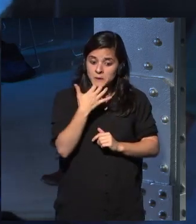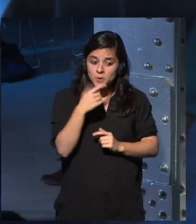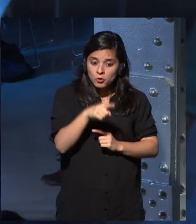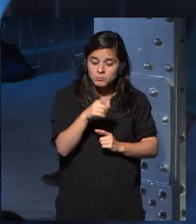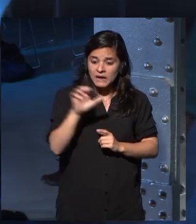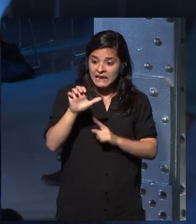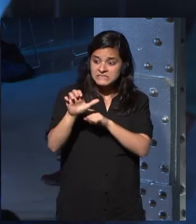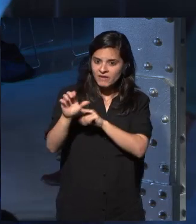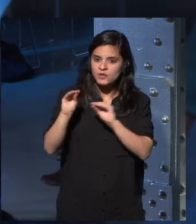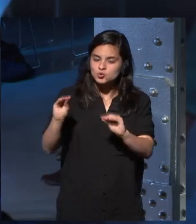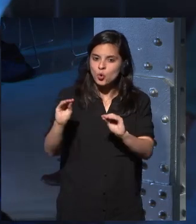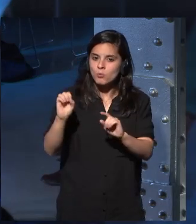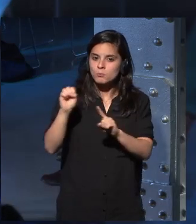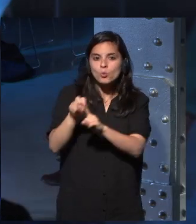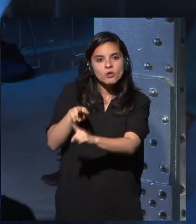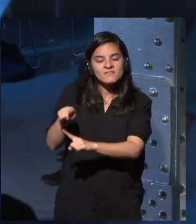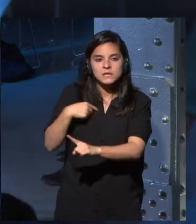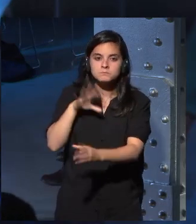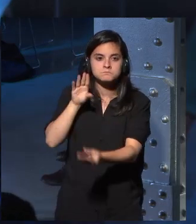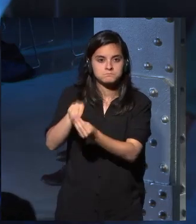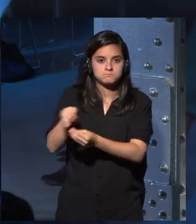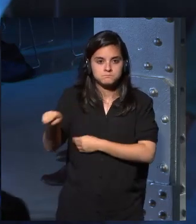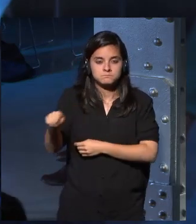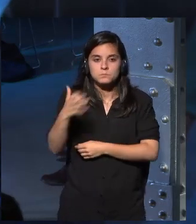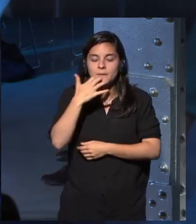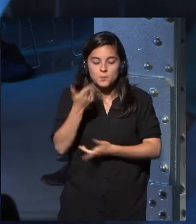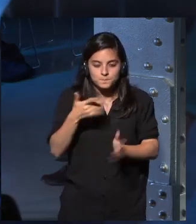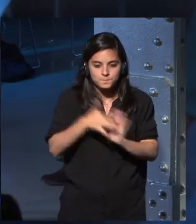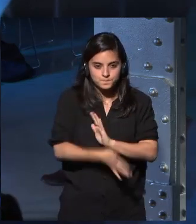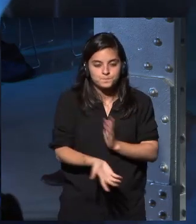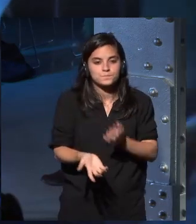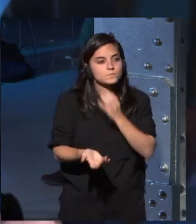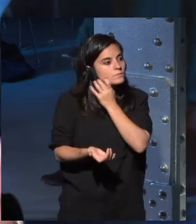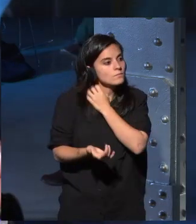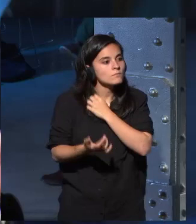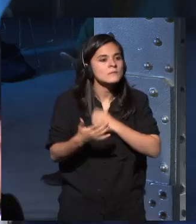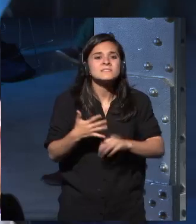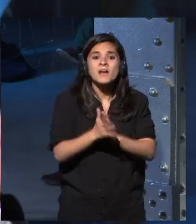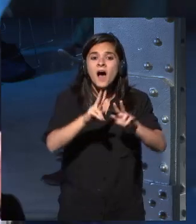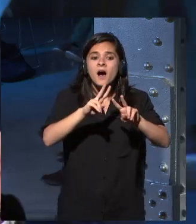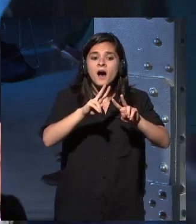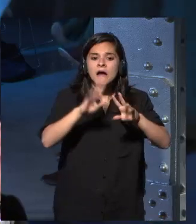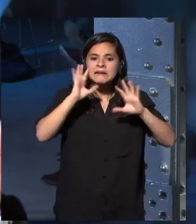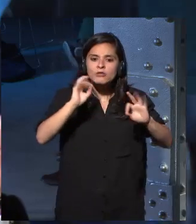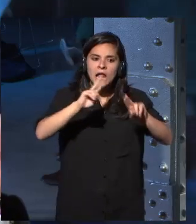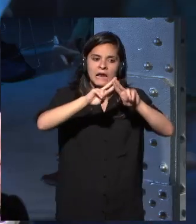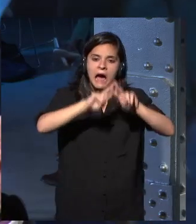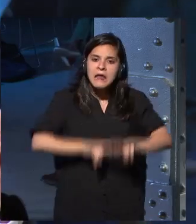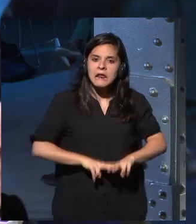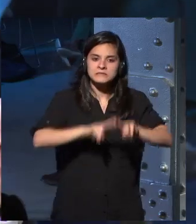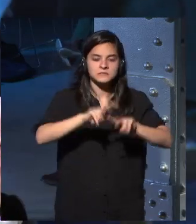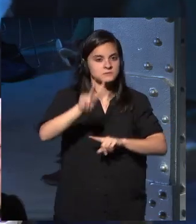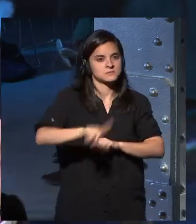takes, namely not rational analysis of what one might call a problem or